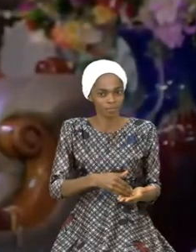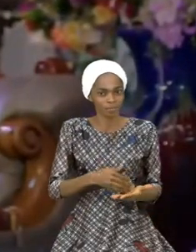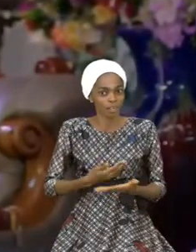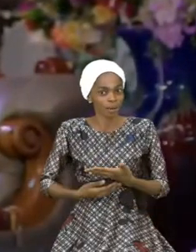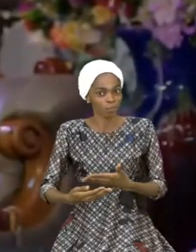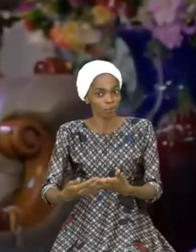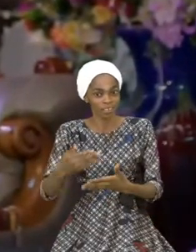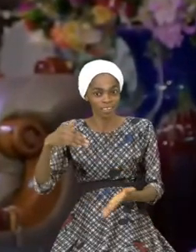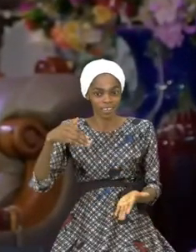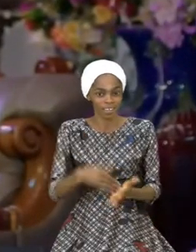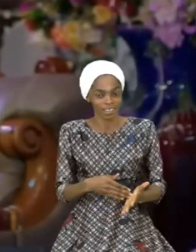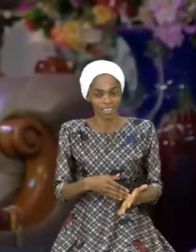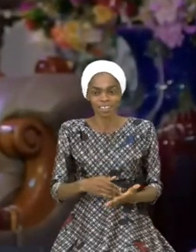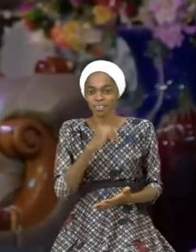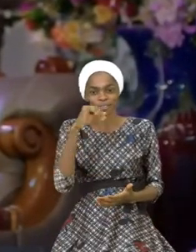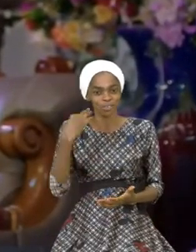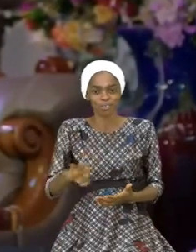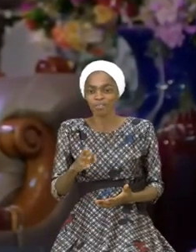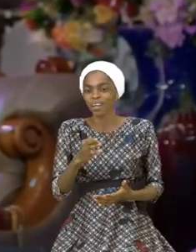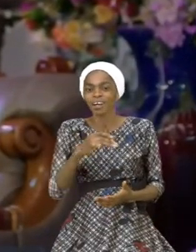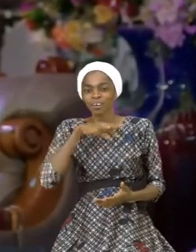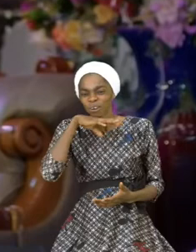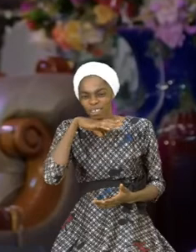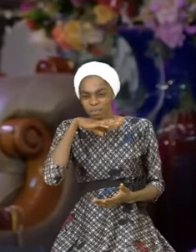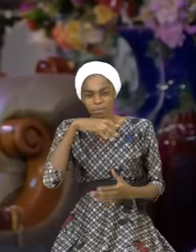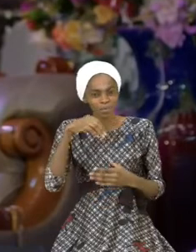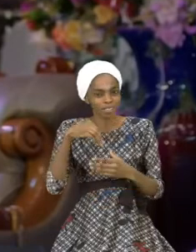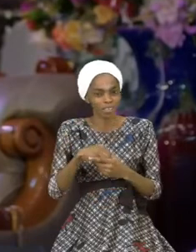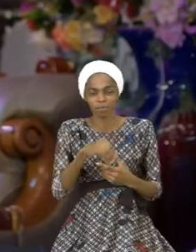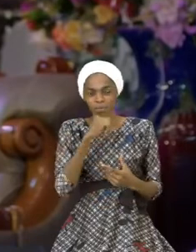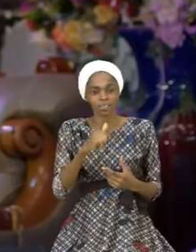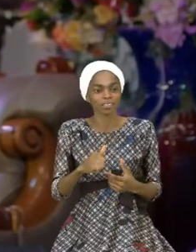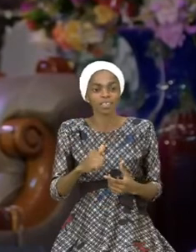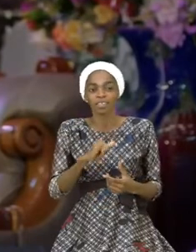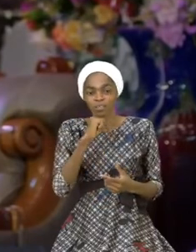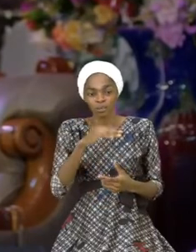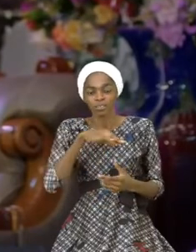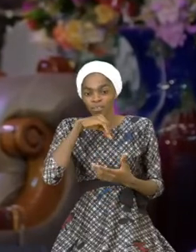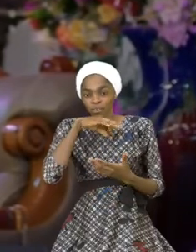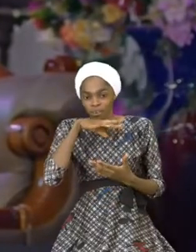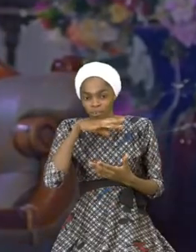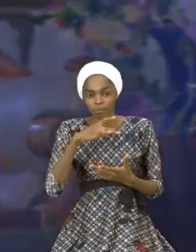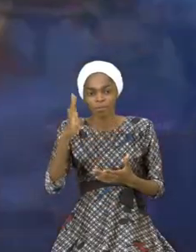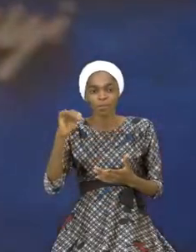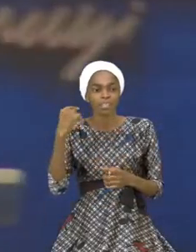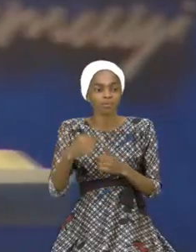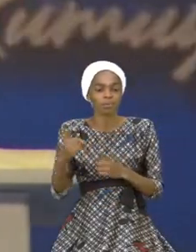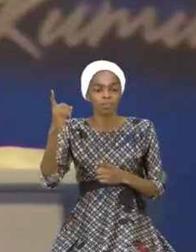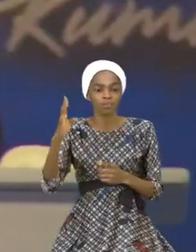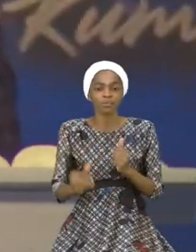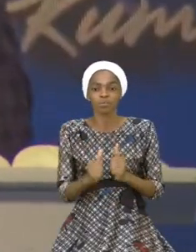siege but of incorruptible by the word of god which leave us